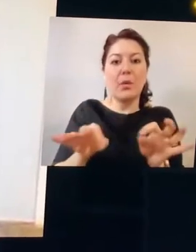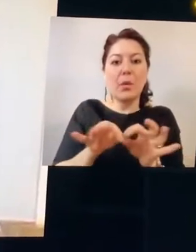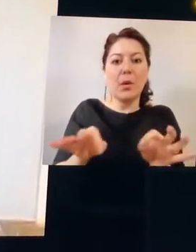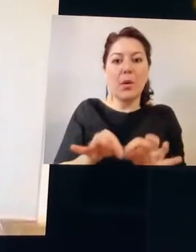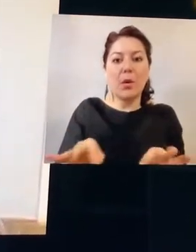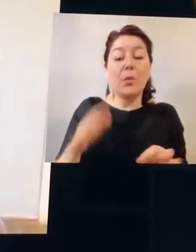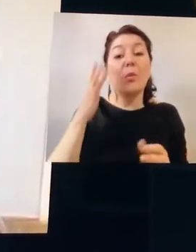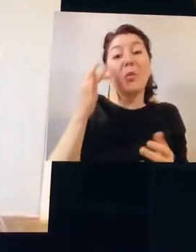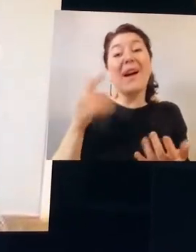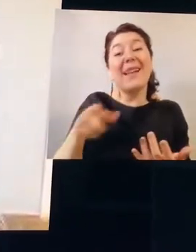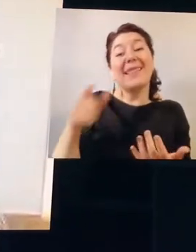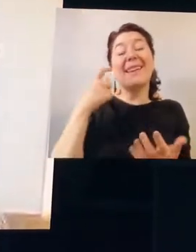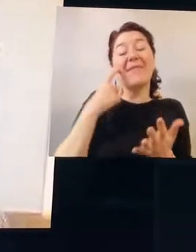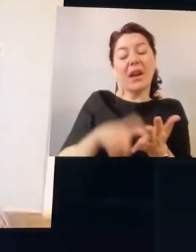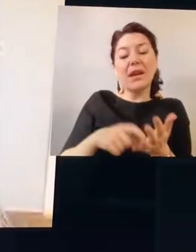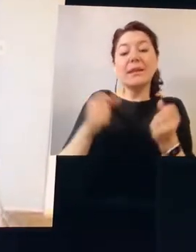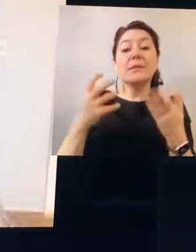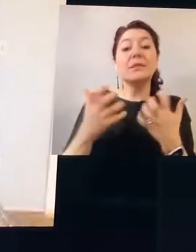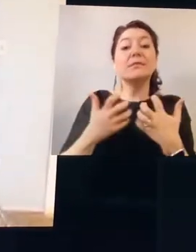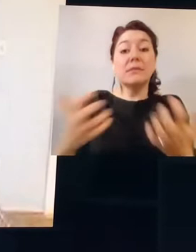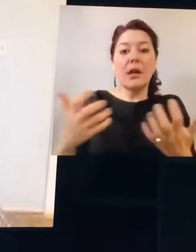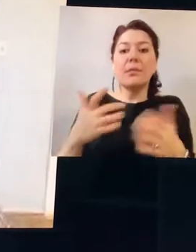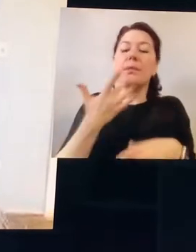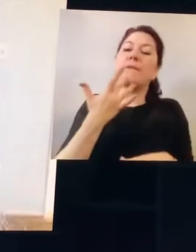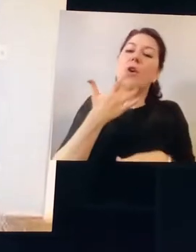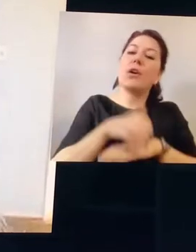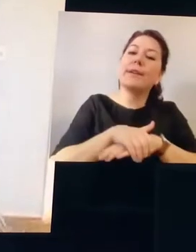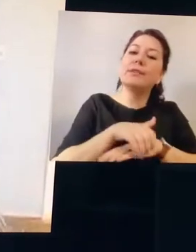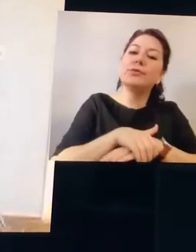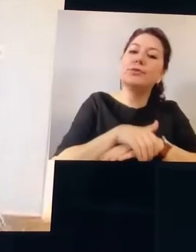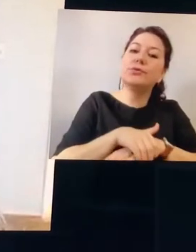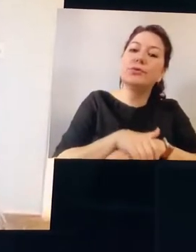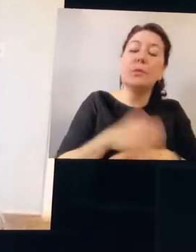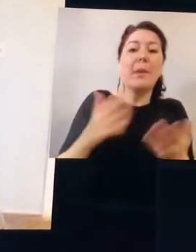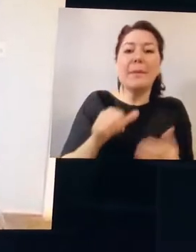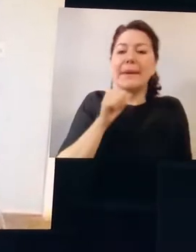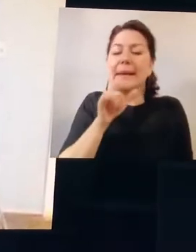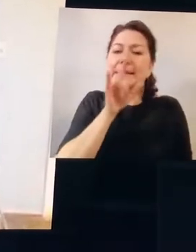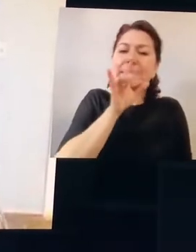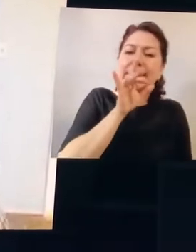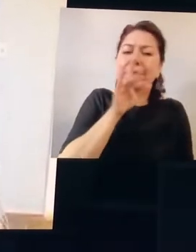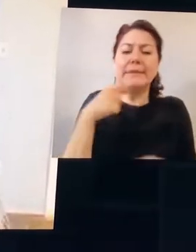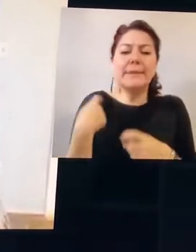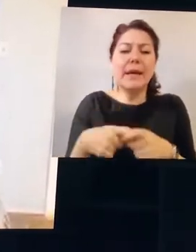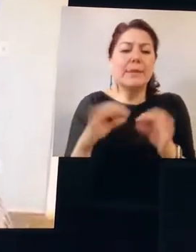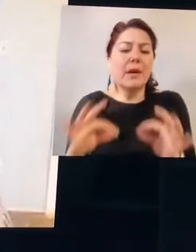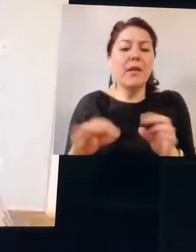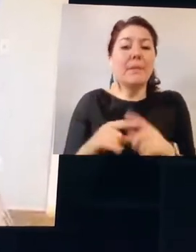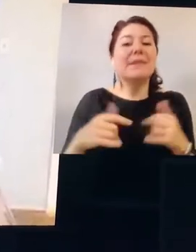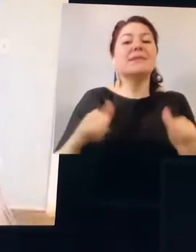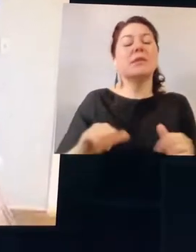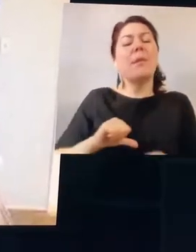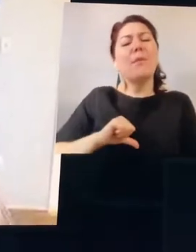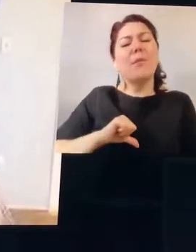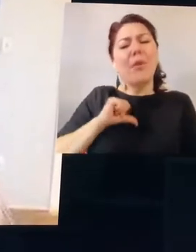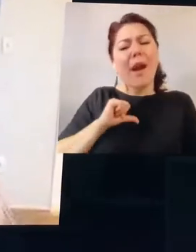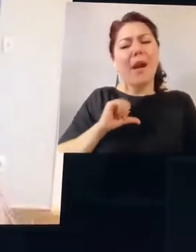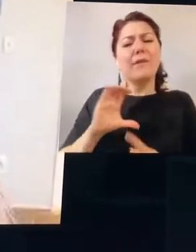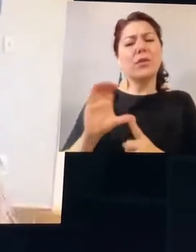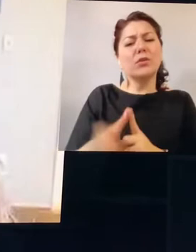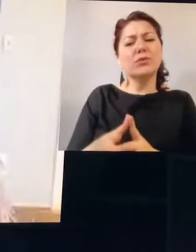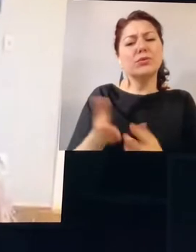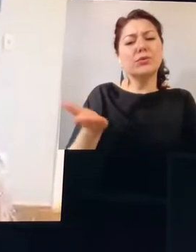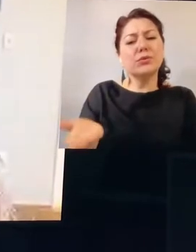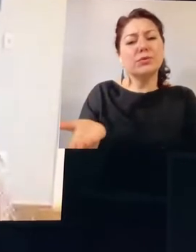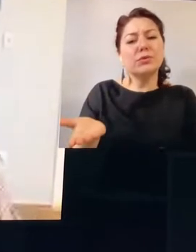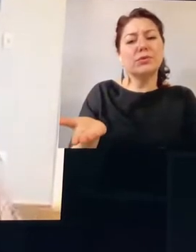English dominant or English preferred. They might not know how to speak Spanish all that well, but they are still very proud of their culture, and they still want to